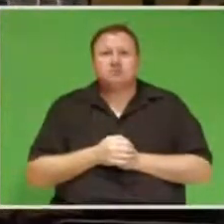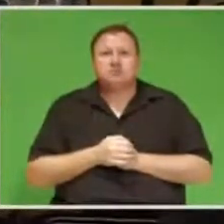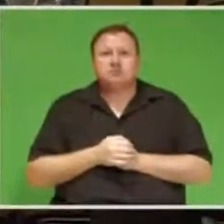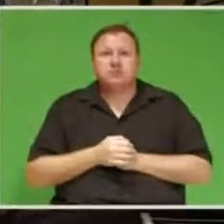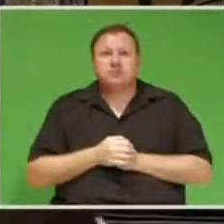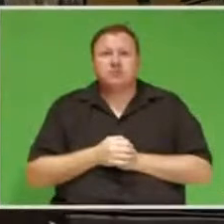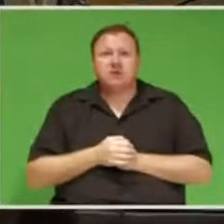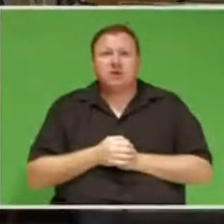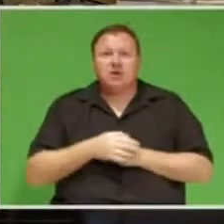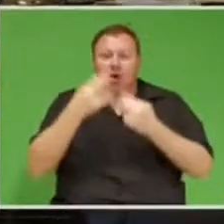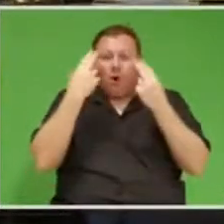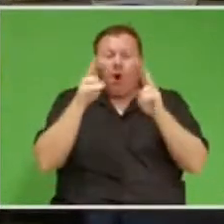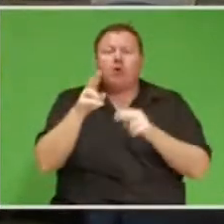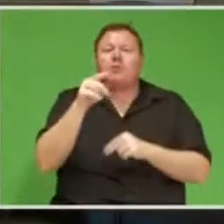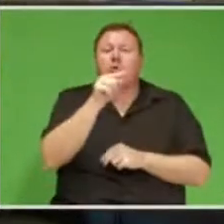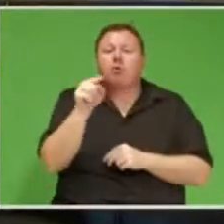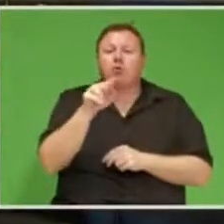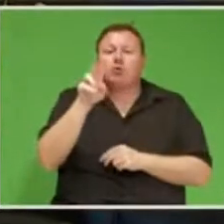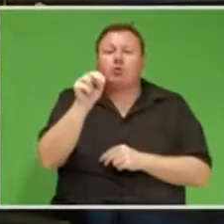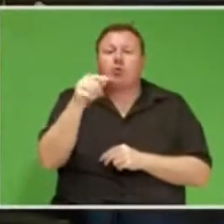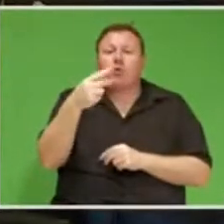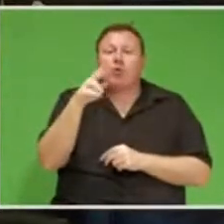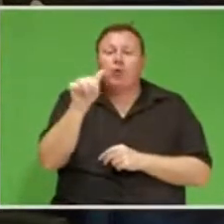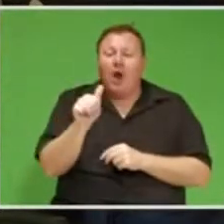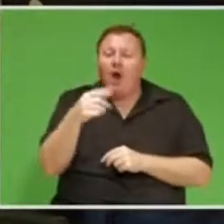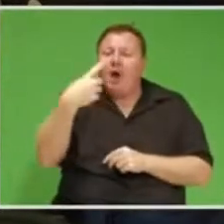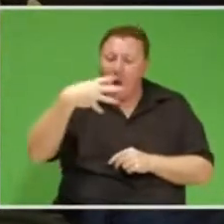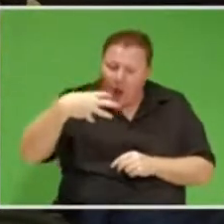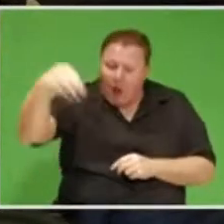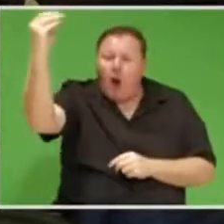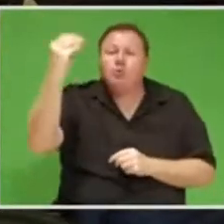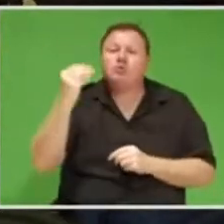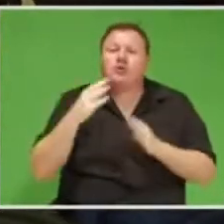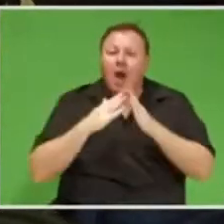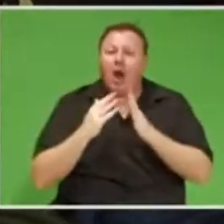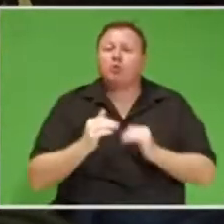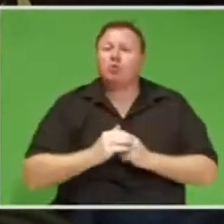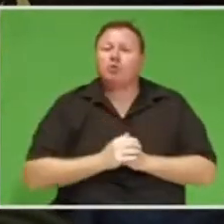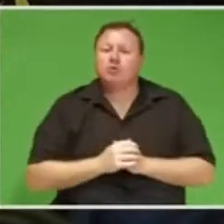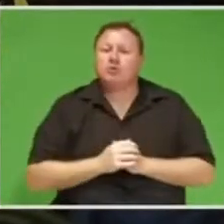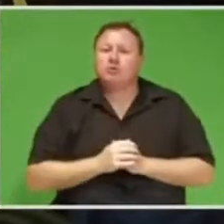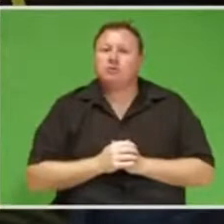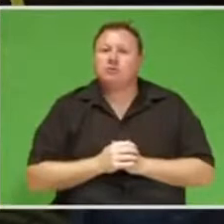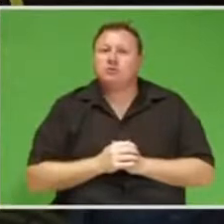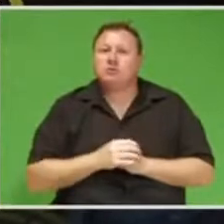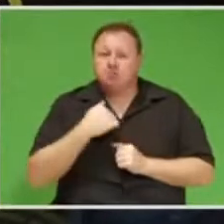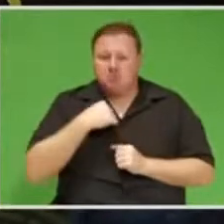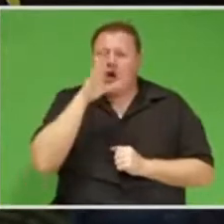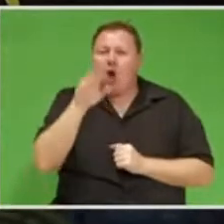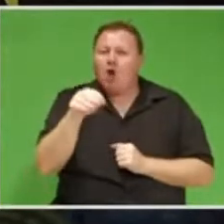Honorable Zungula, I request you to leave the House.